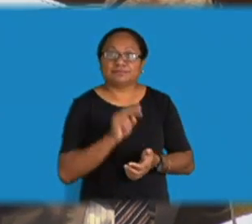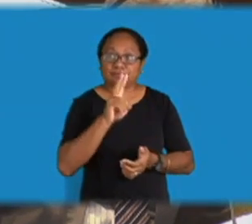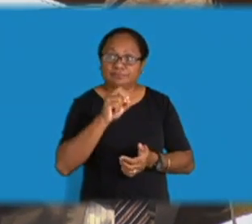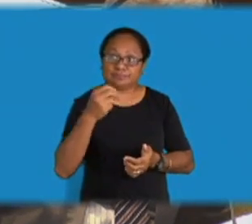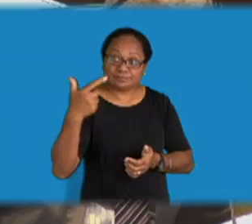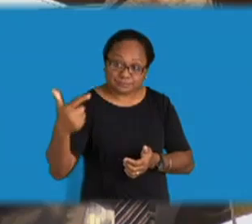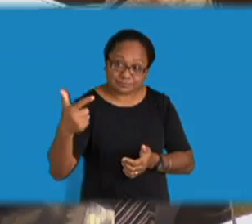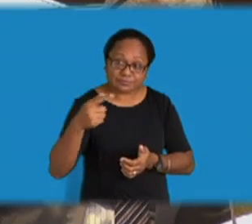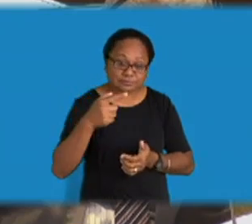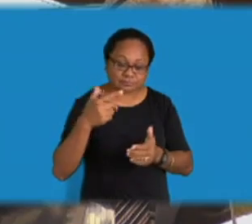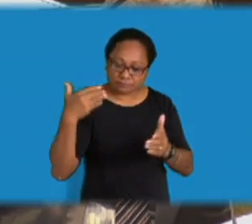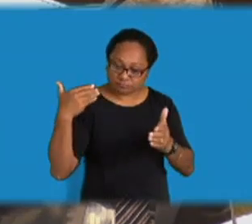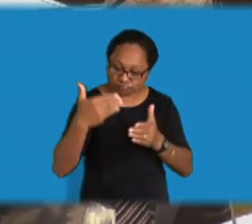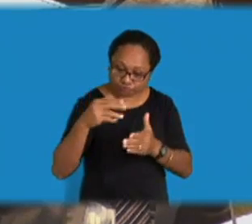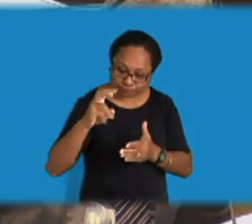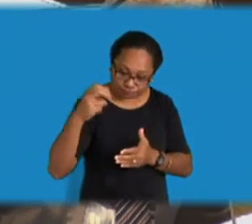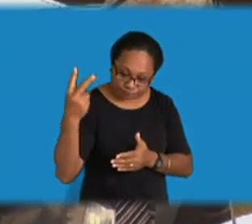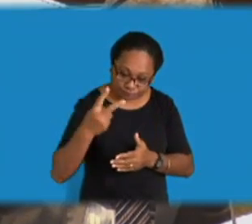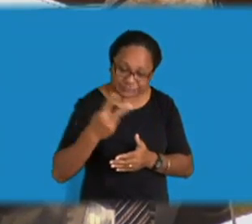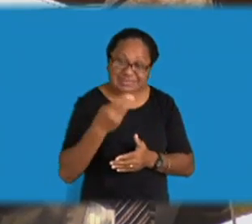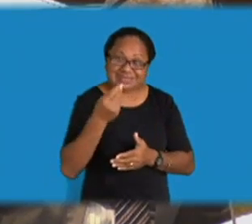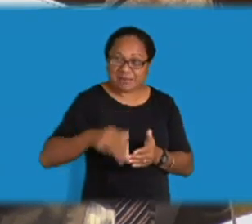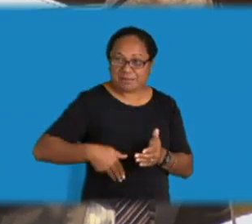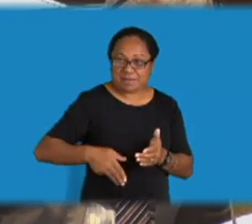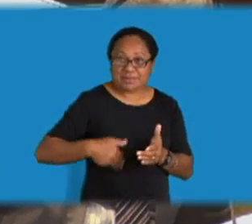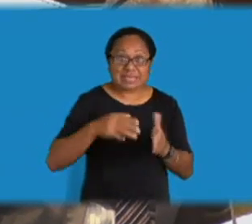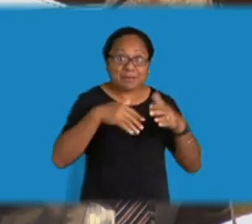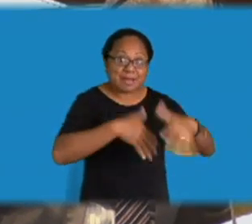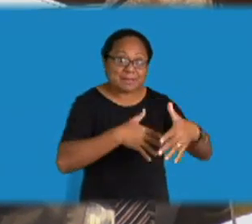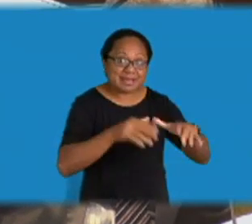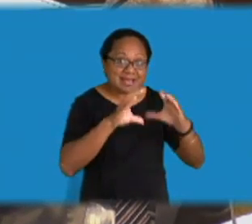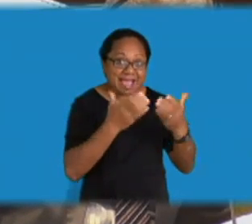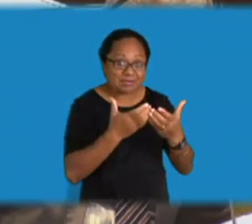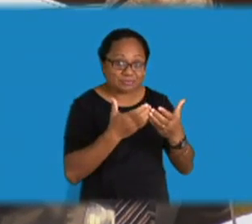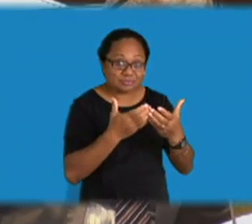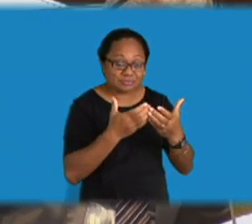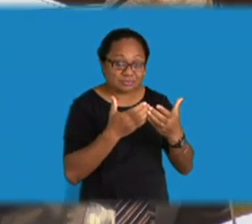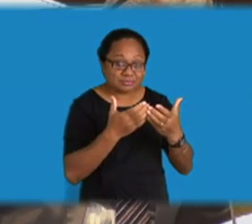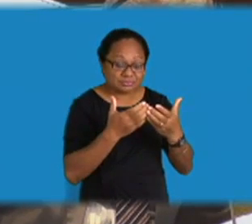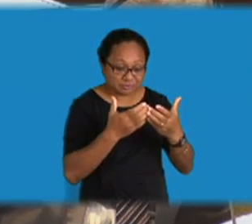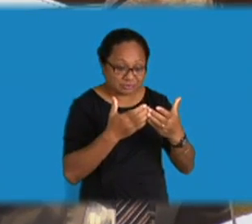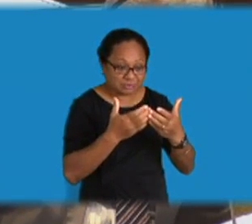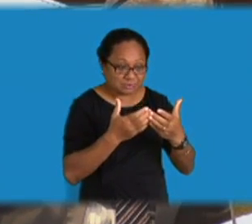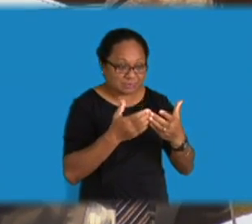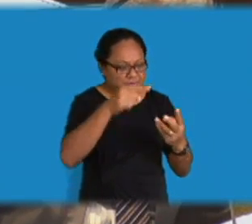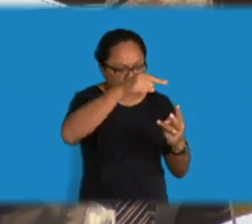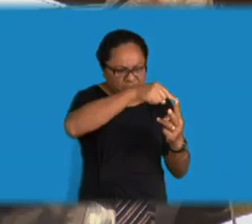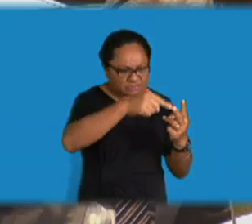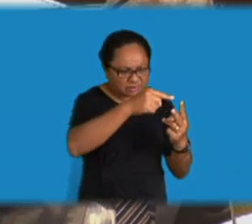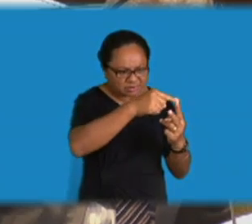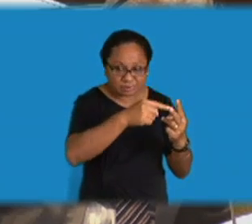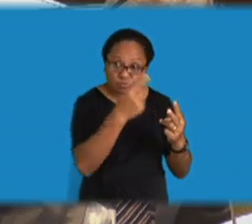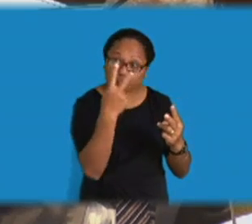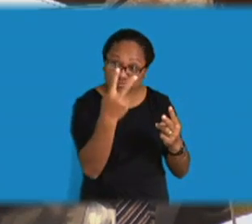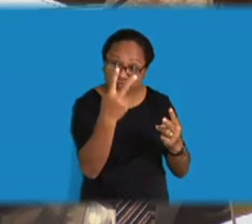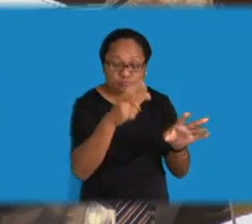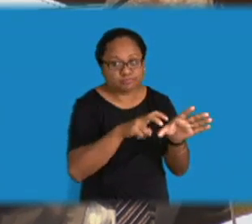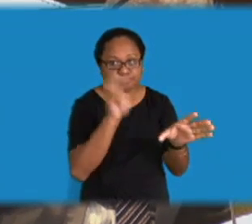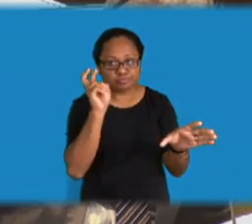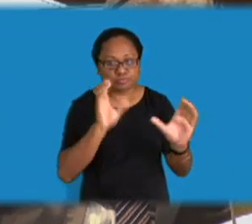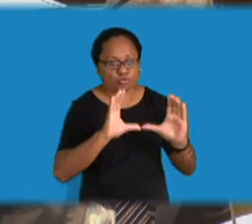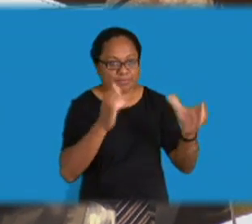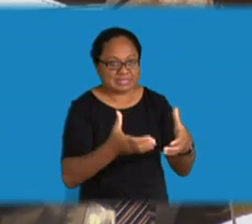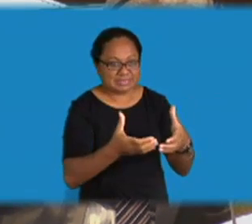to 2012, some members of the Public Accounts Committee, such as Ms. Tofa Vakatale and Mr. Kamlesh Arya, left the Public